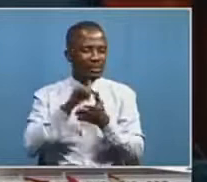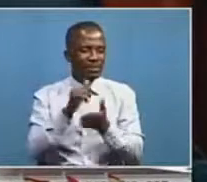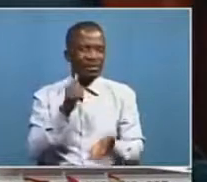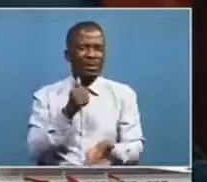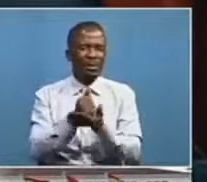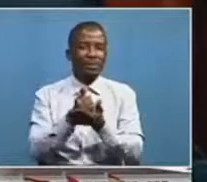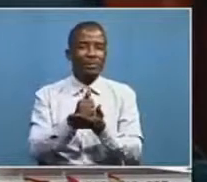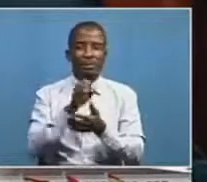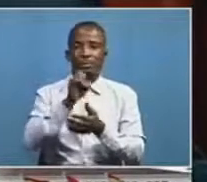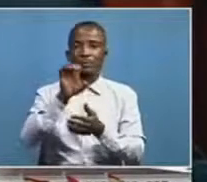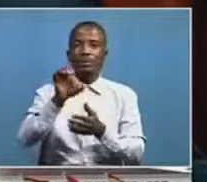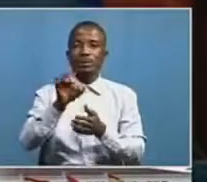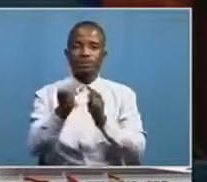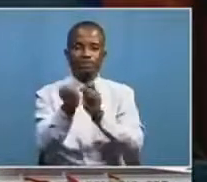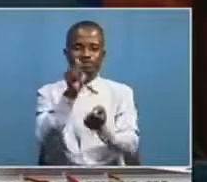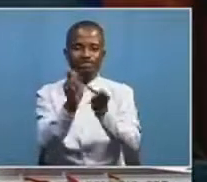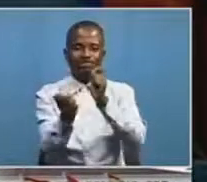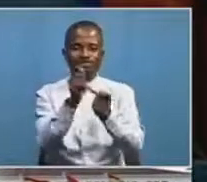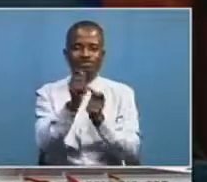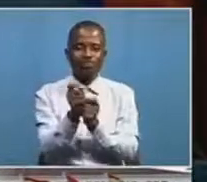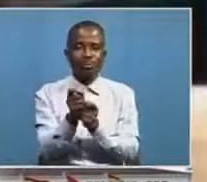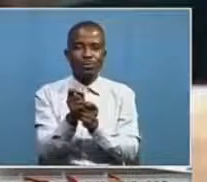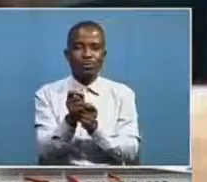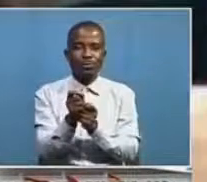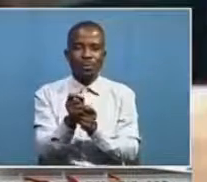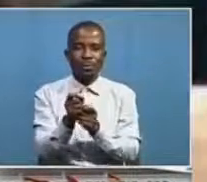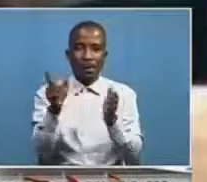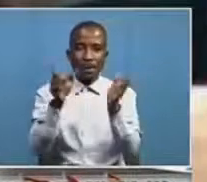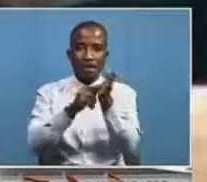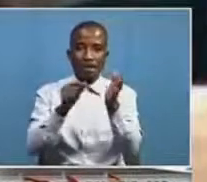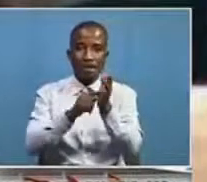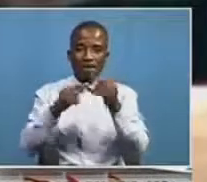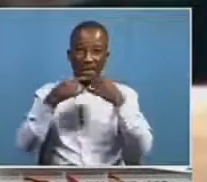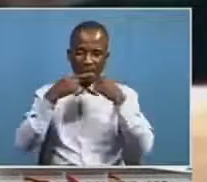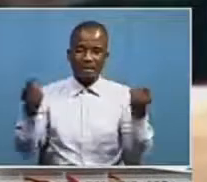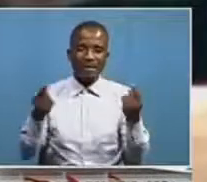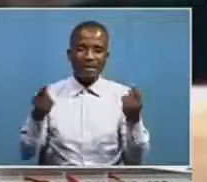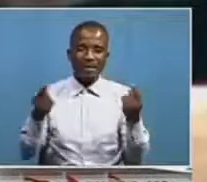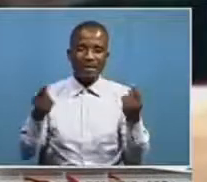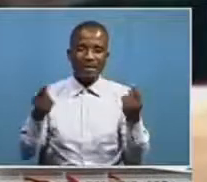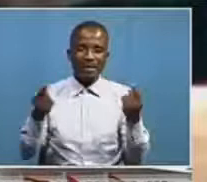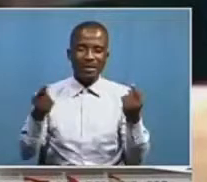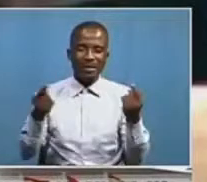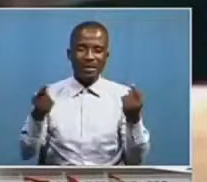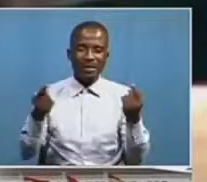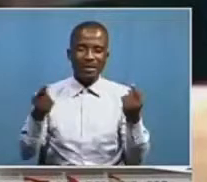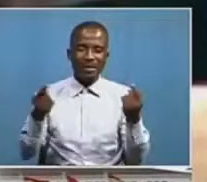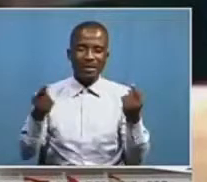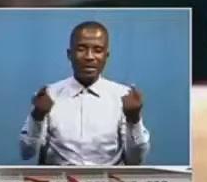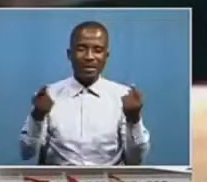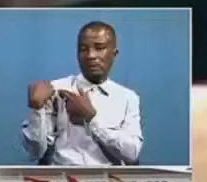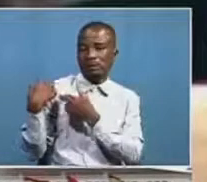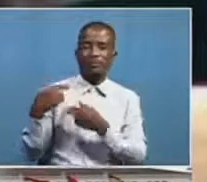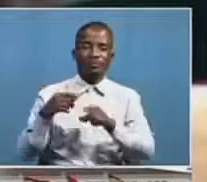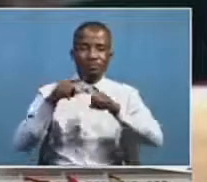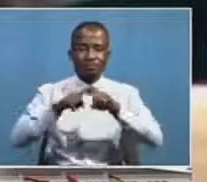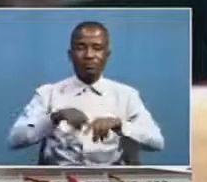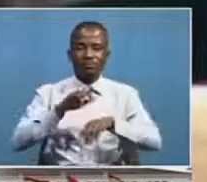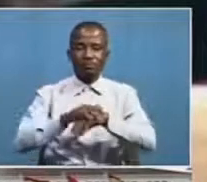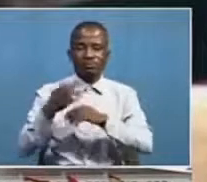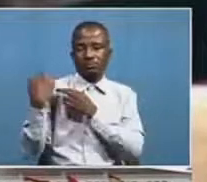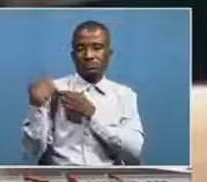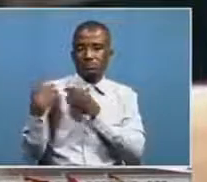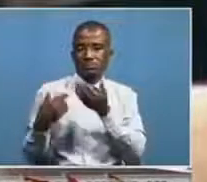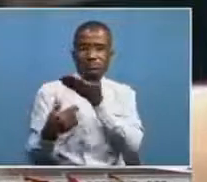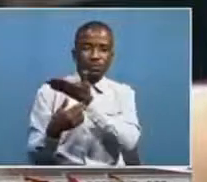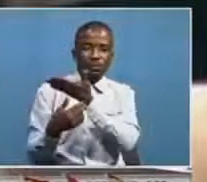by the chairperson of the first respondent in the press release was within a mandate by virtue of Article 297C